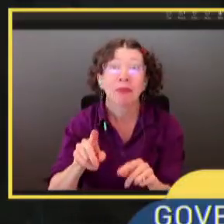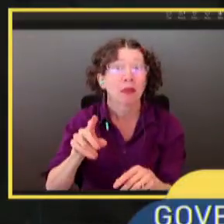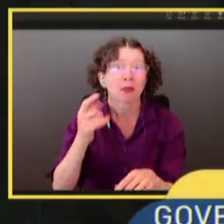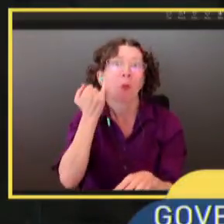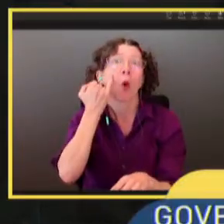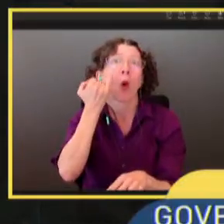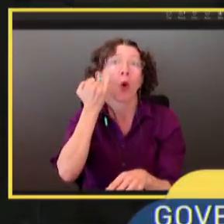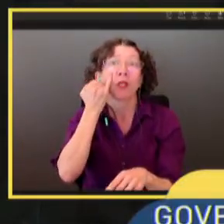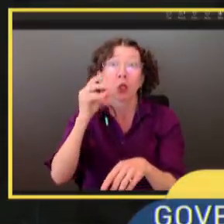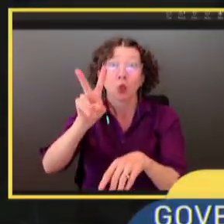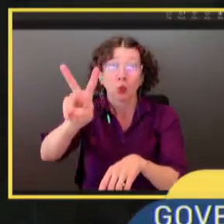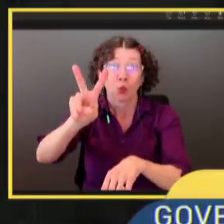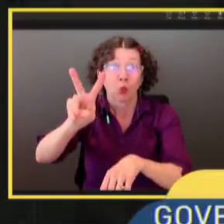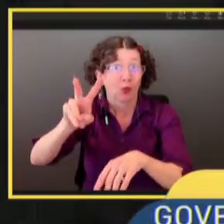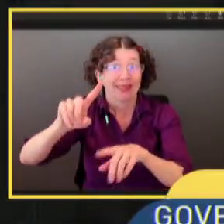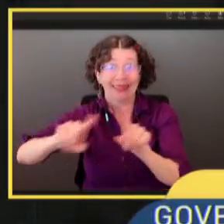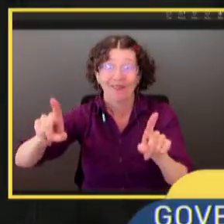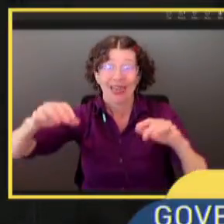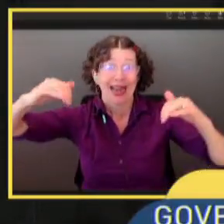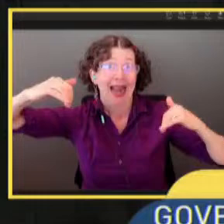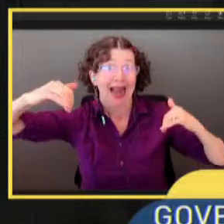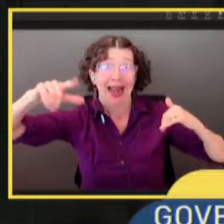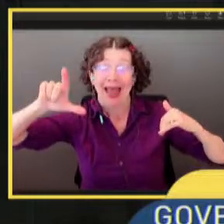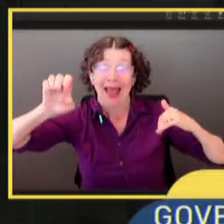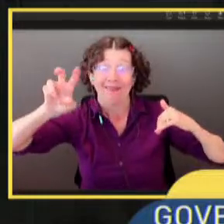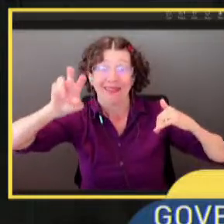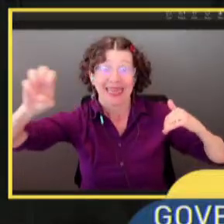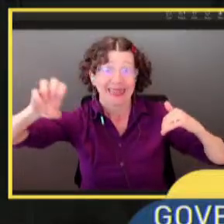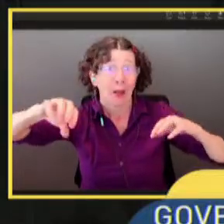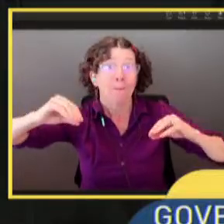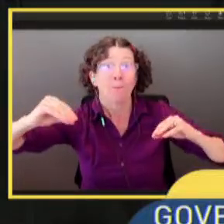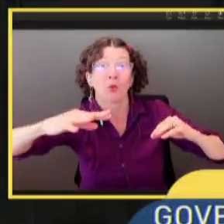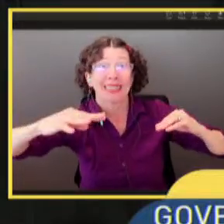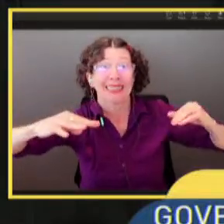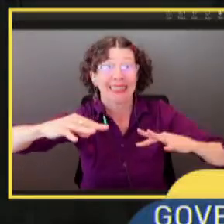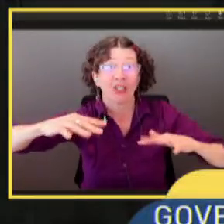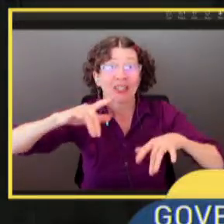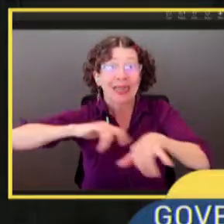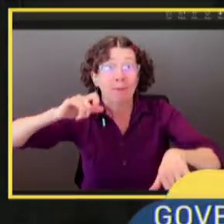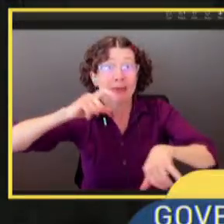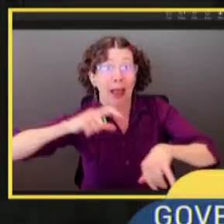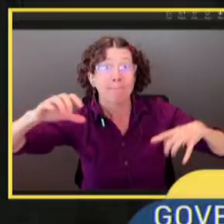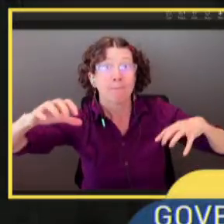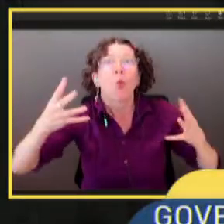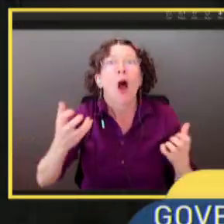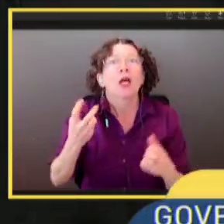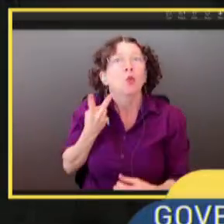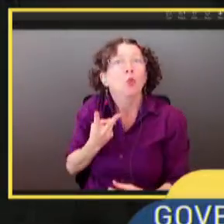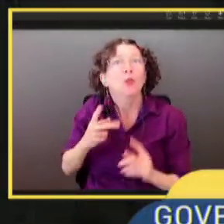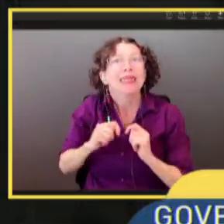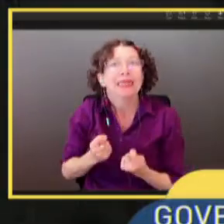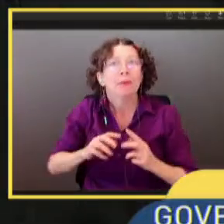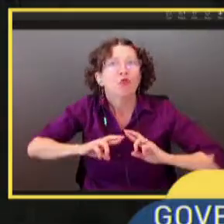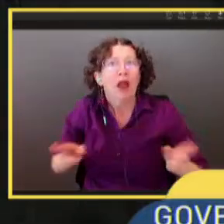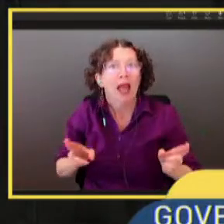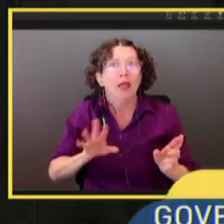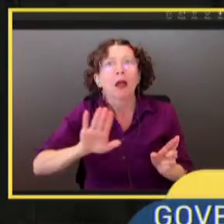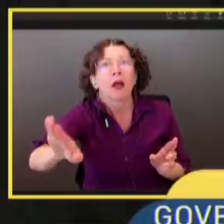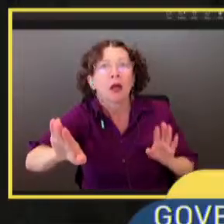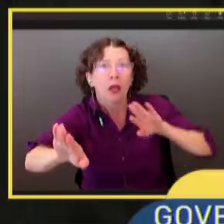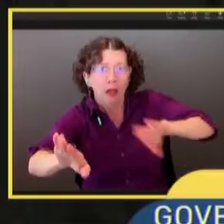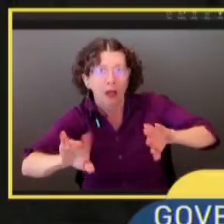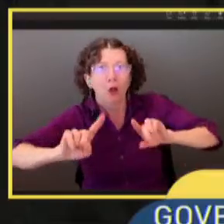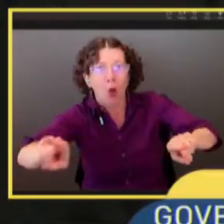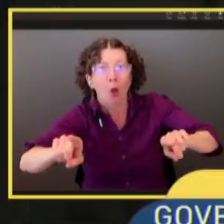damage. So we are putting together a second strike team for obvious reasons. If an absolute worst case scenario